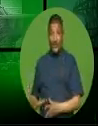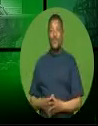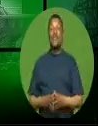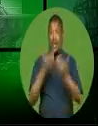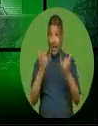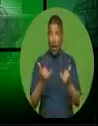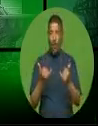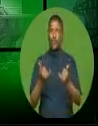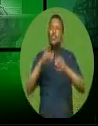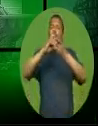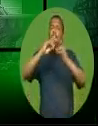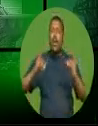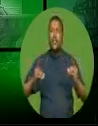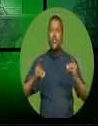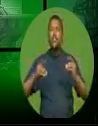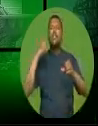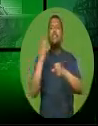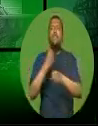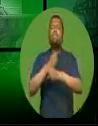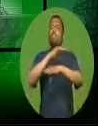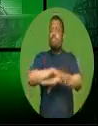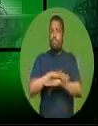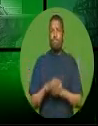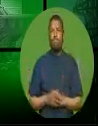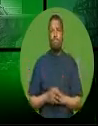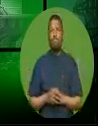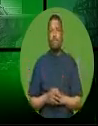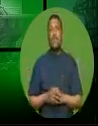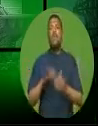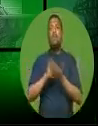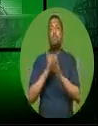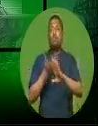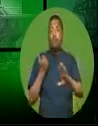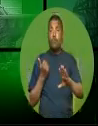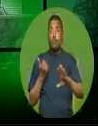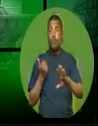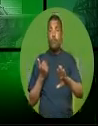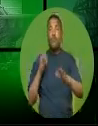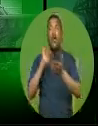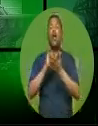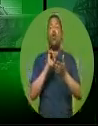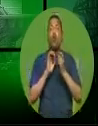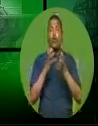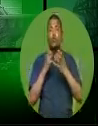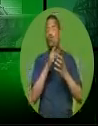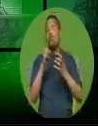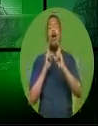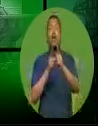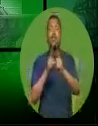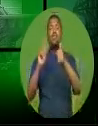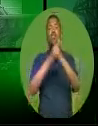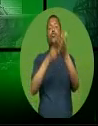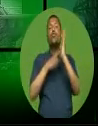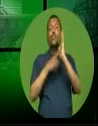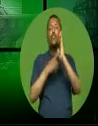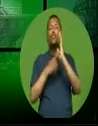Students, now let's define unemployment. Before we do that, I want you to answer the first